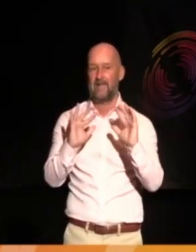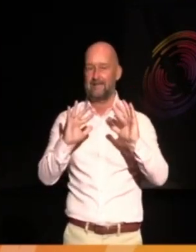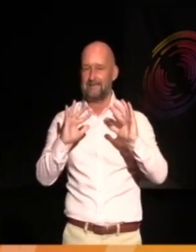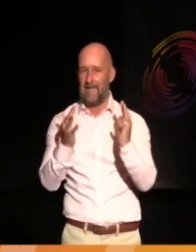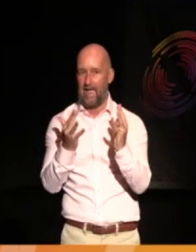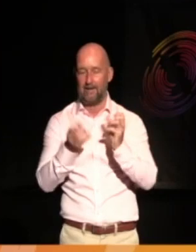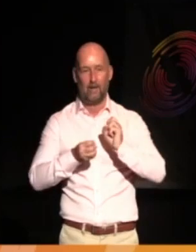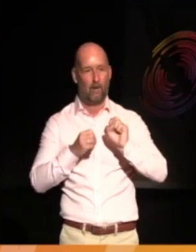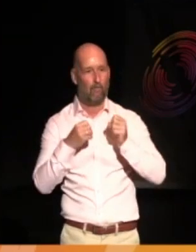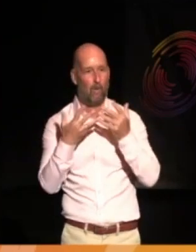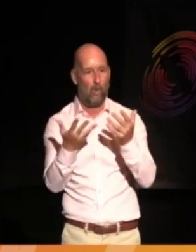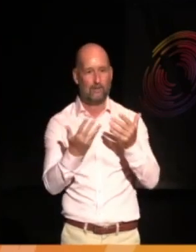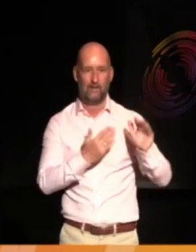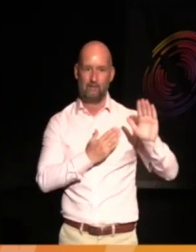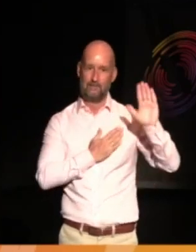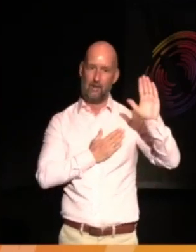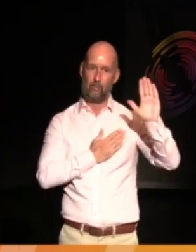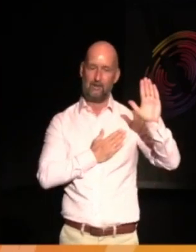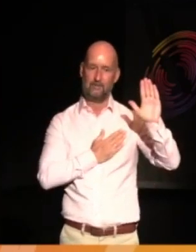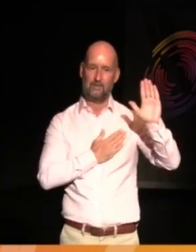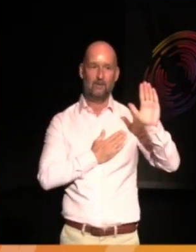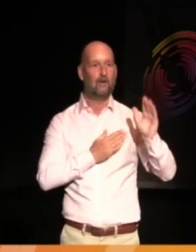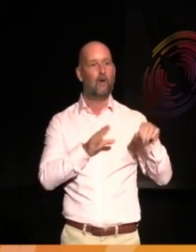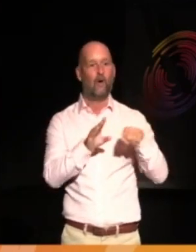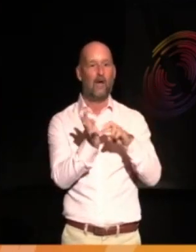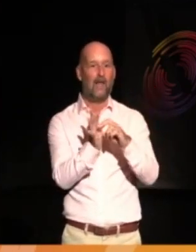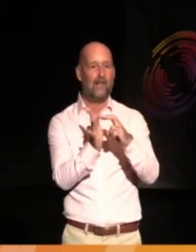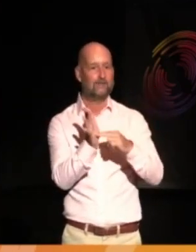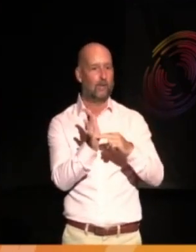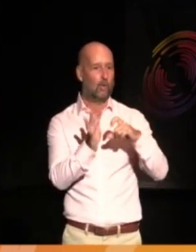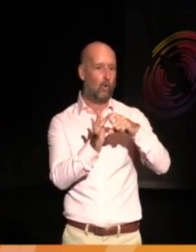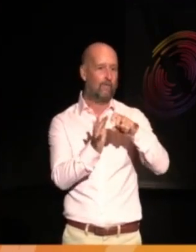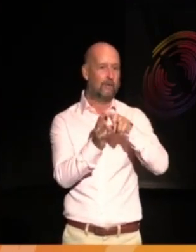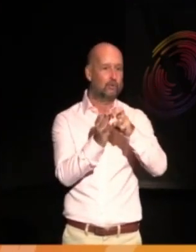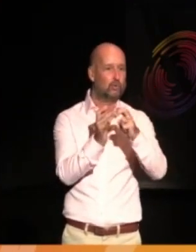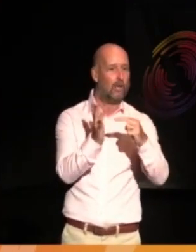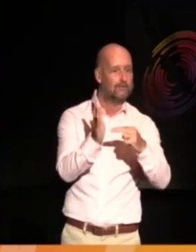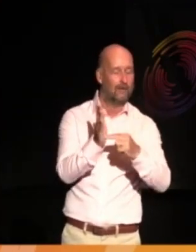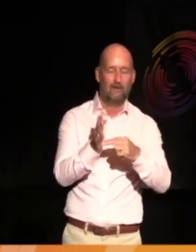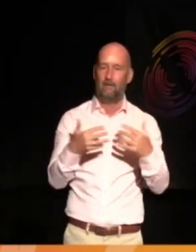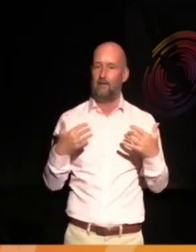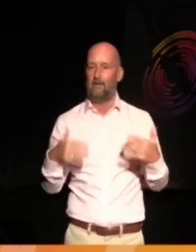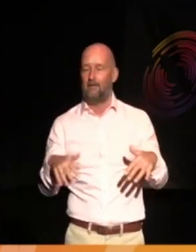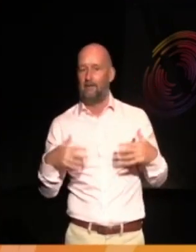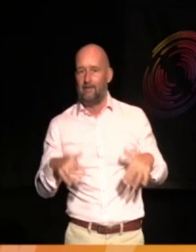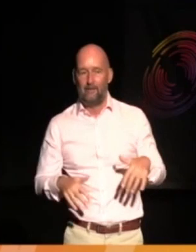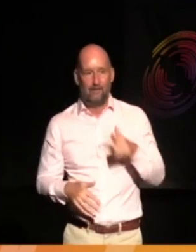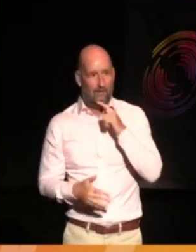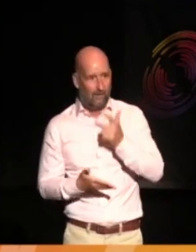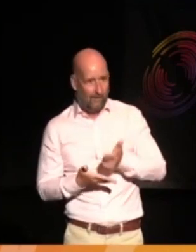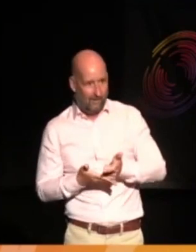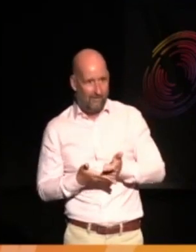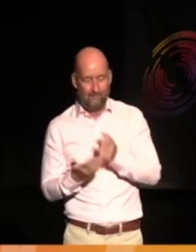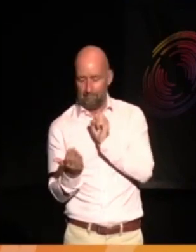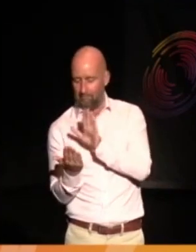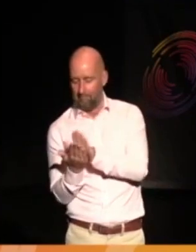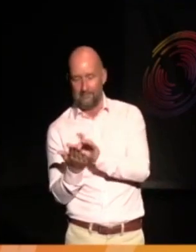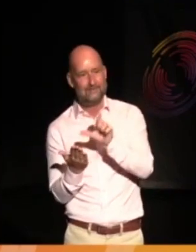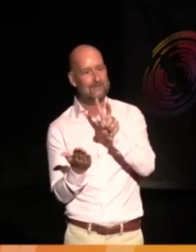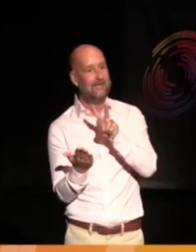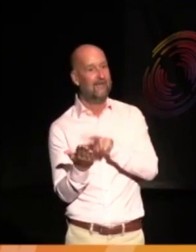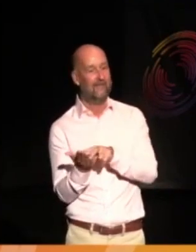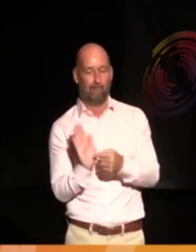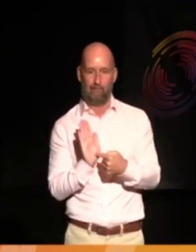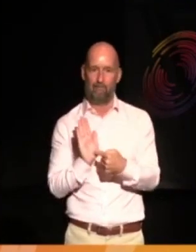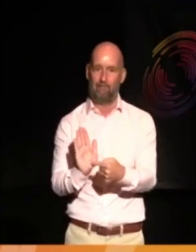poetic declarations, including signing for Linton Kwesi Johnson, which I think is quite something to put on your CV for